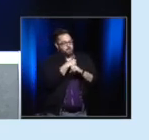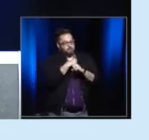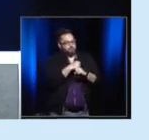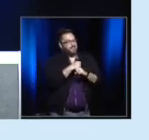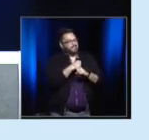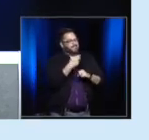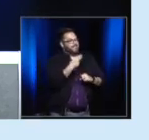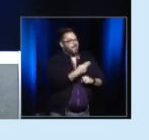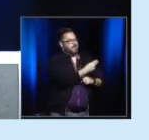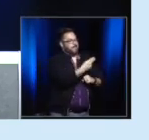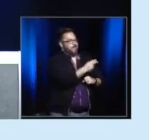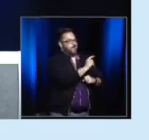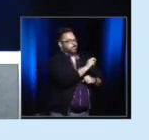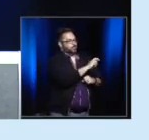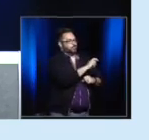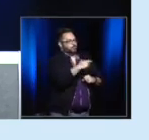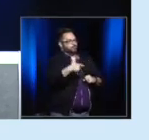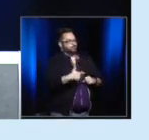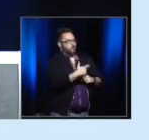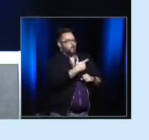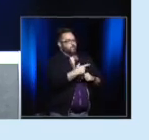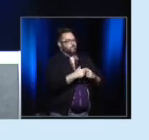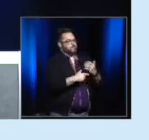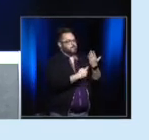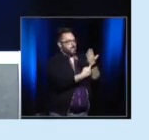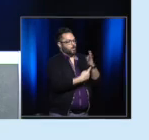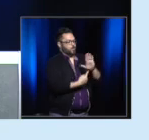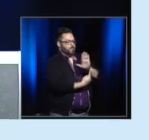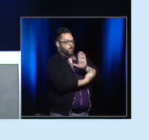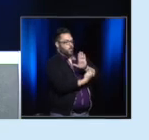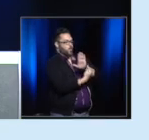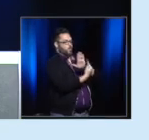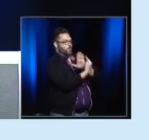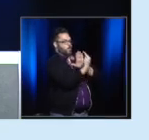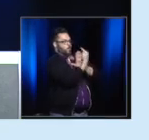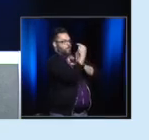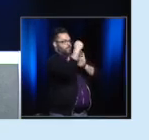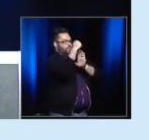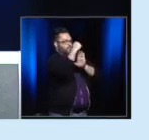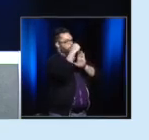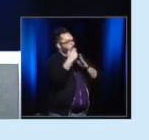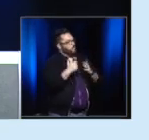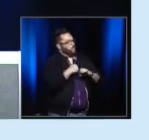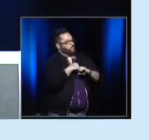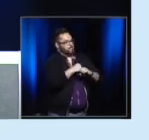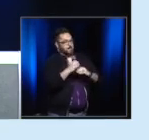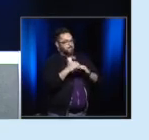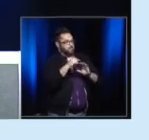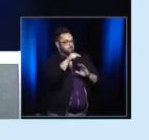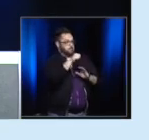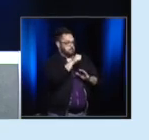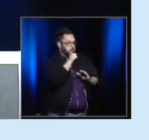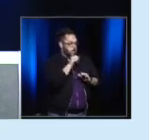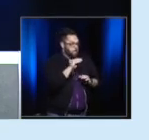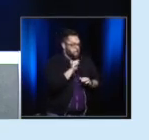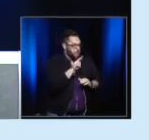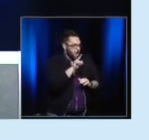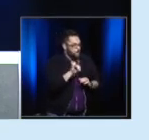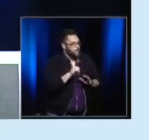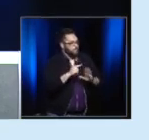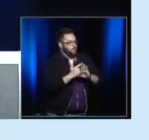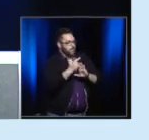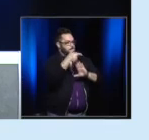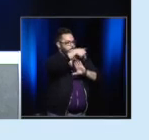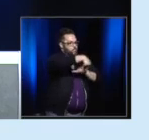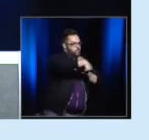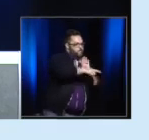Hector's dolphins that are ranging north. And I think that that's an important thing. Even though they're not Māui, this movement by these dolphins is a